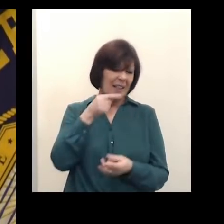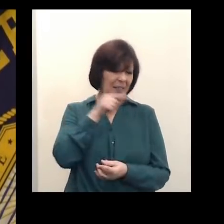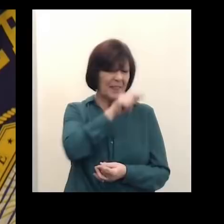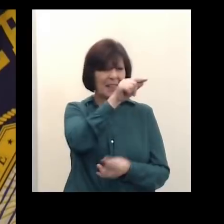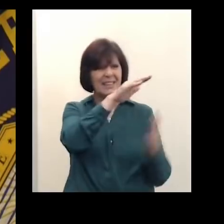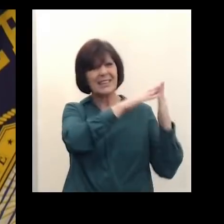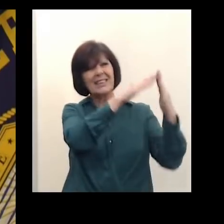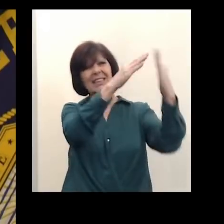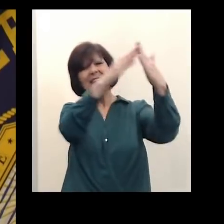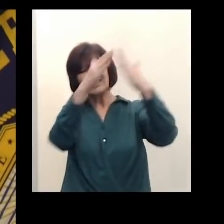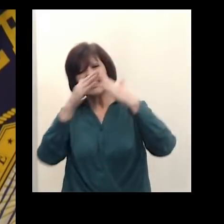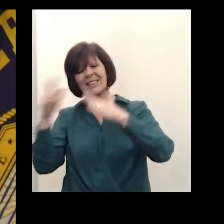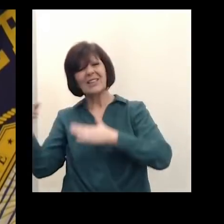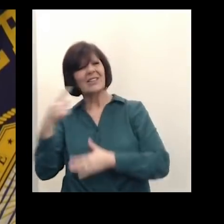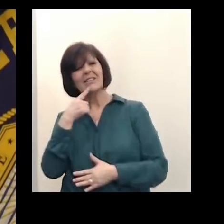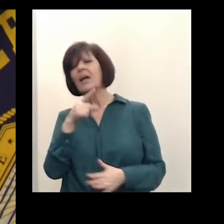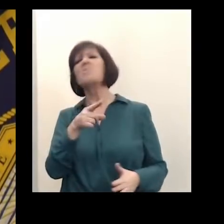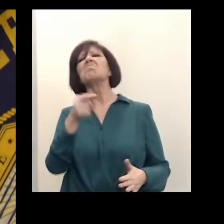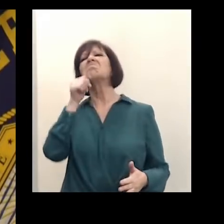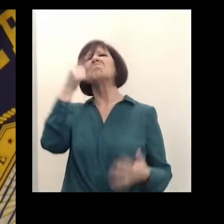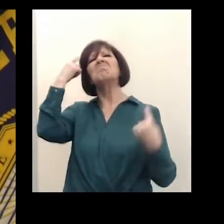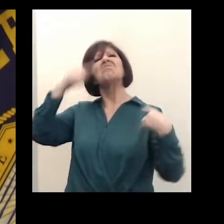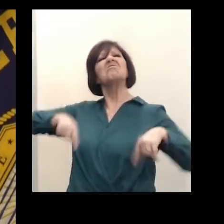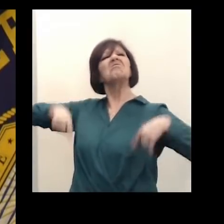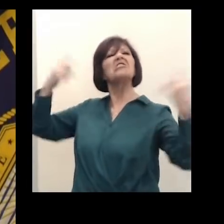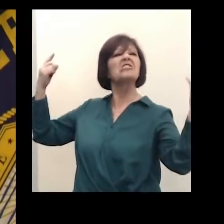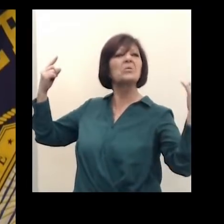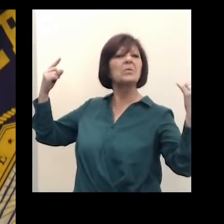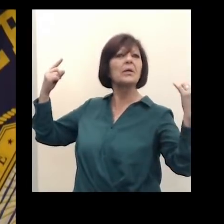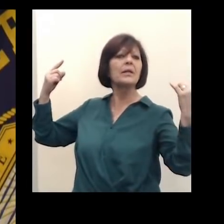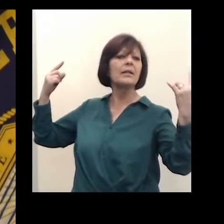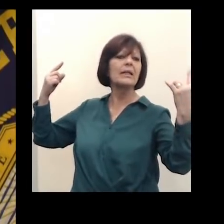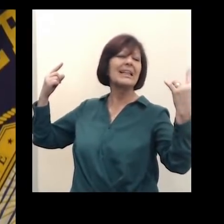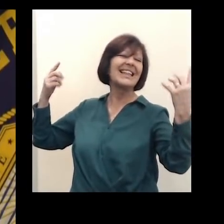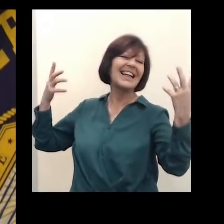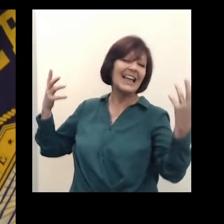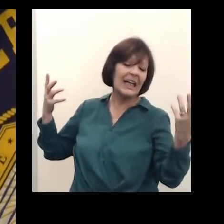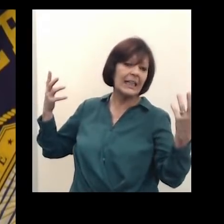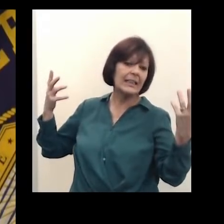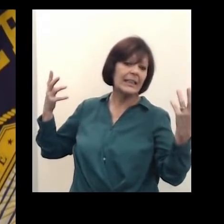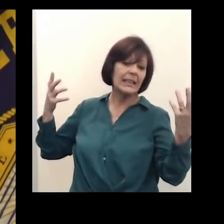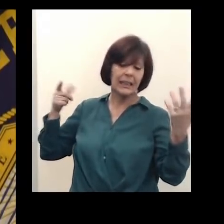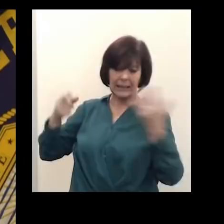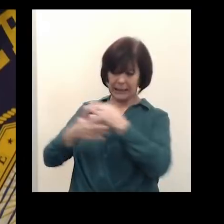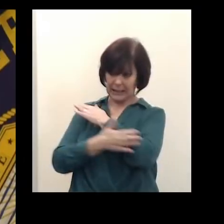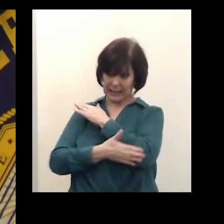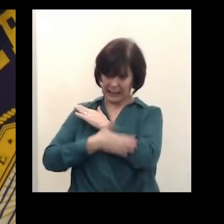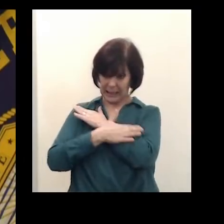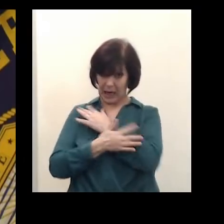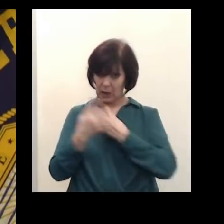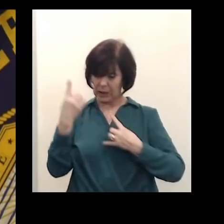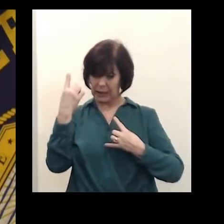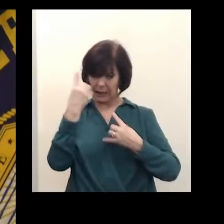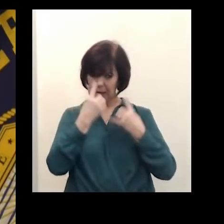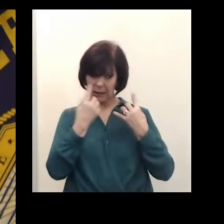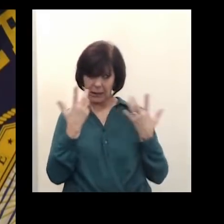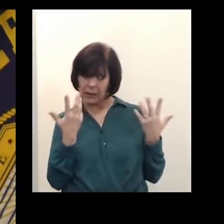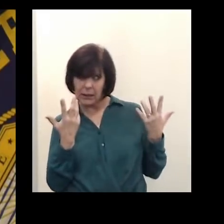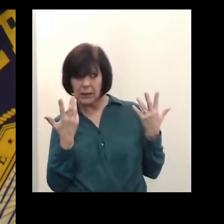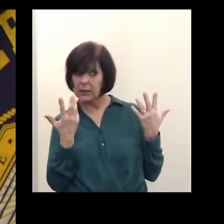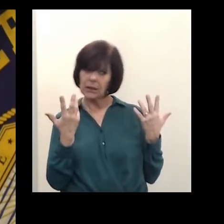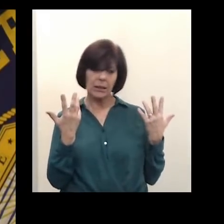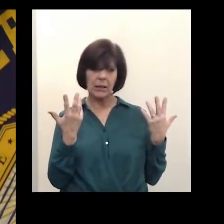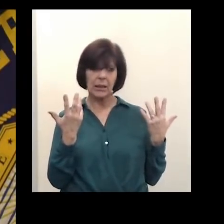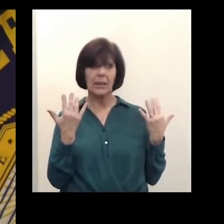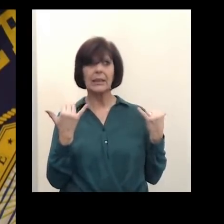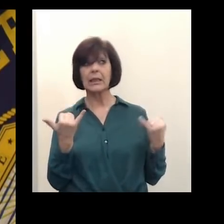saying, hey, we don't agree with these mask mandates. And does the county consider when they hear this that it's time to